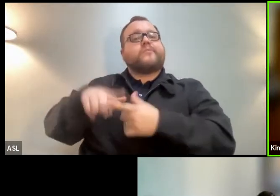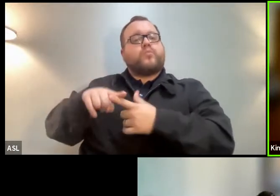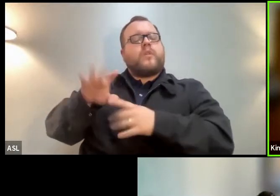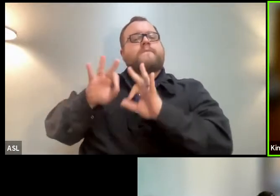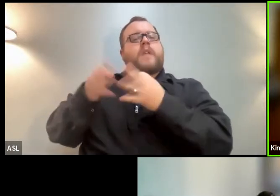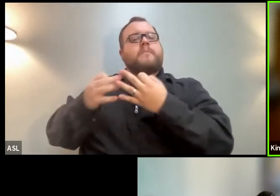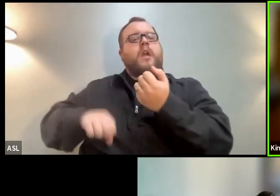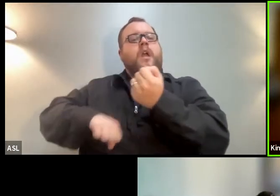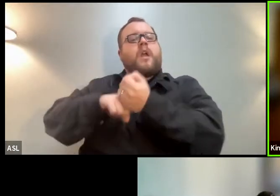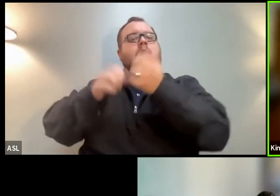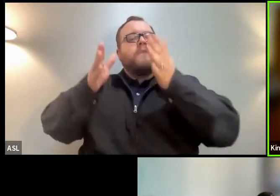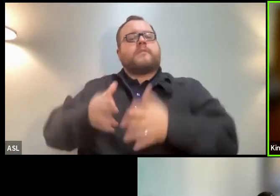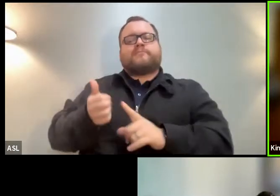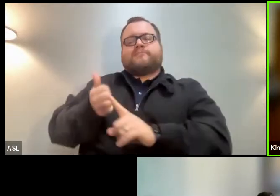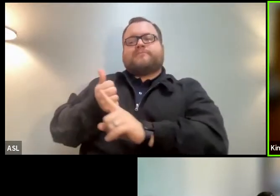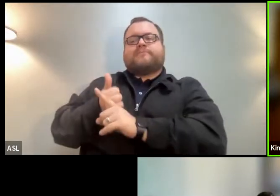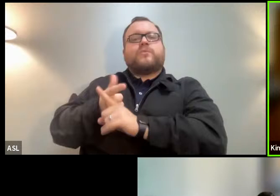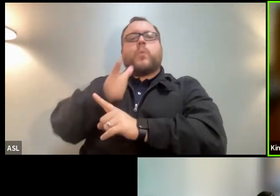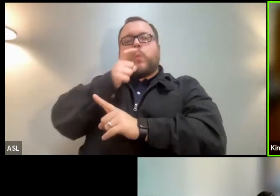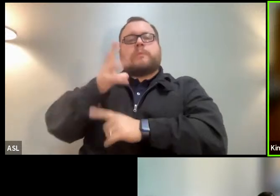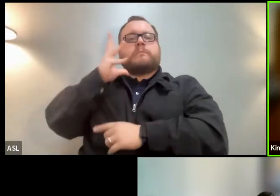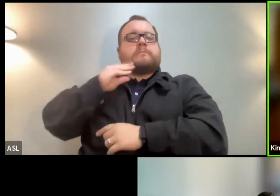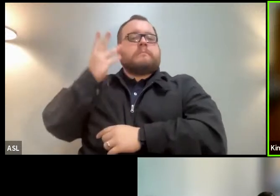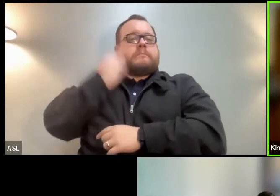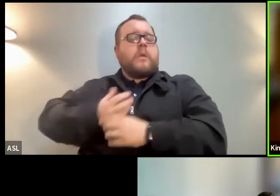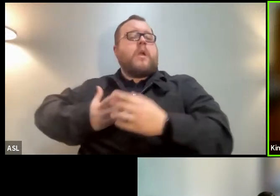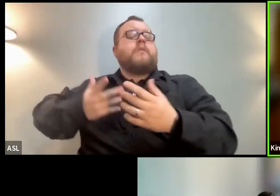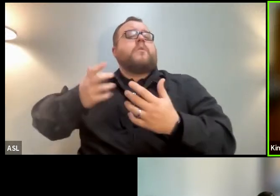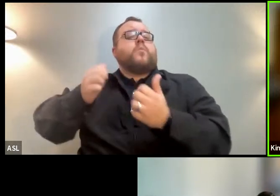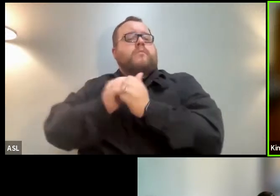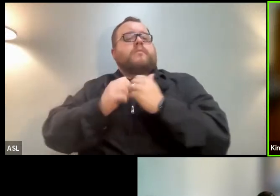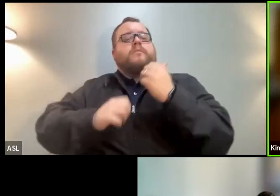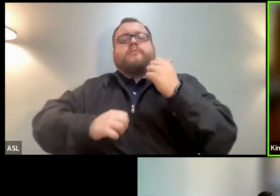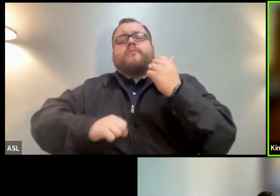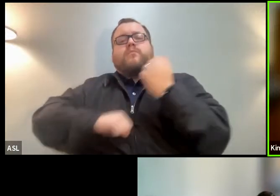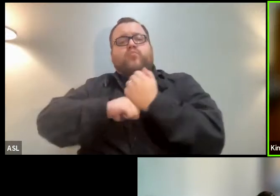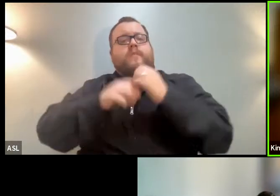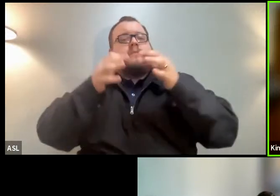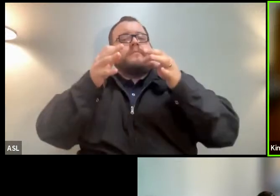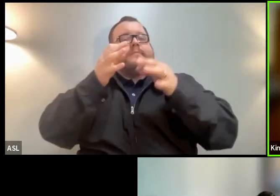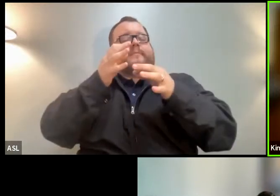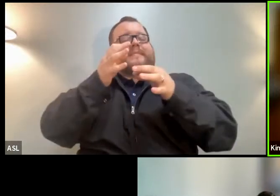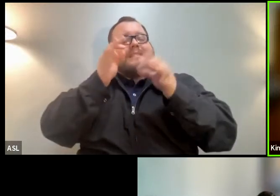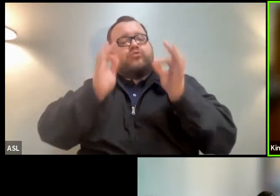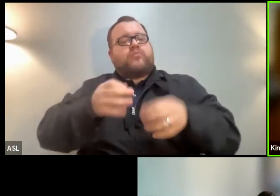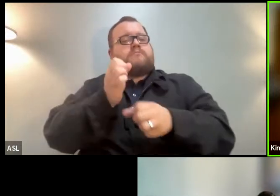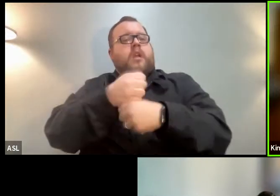advocate who's gone through supported decision making before and can really talk the parent through that.